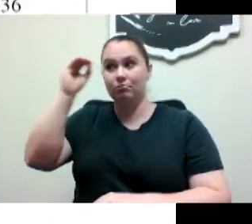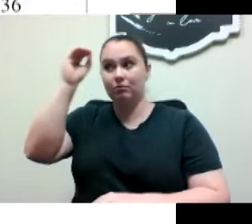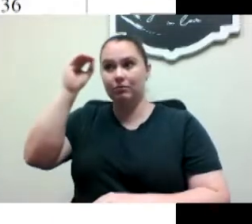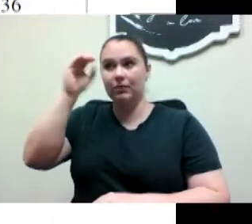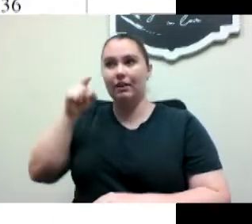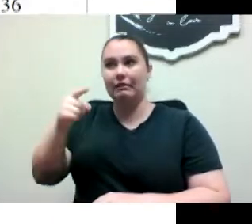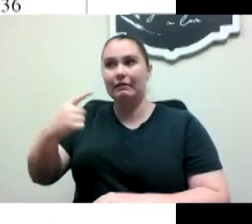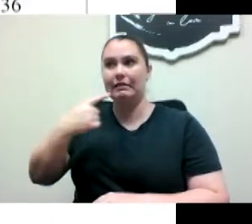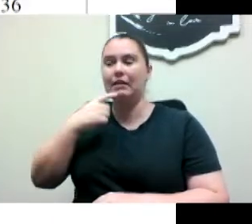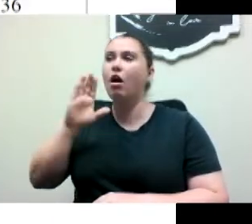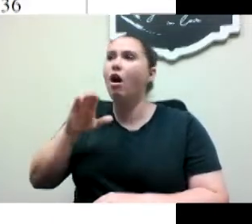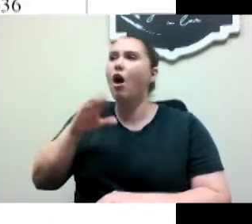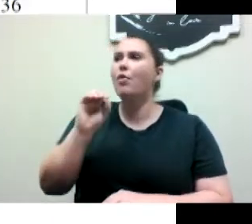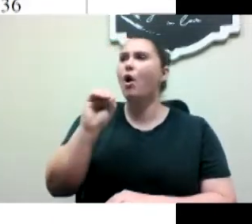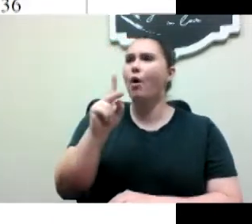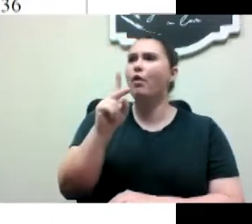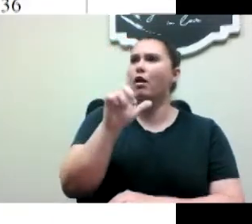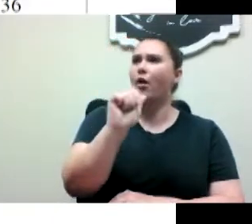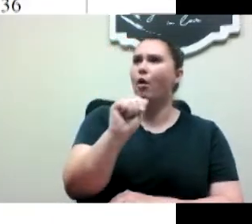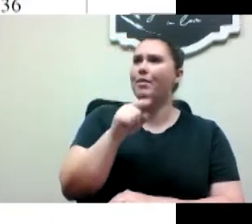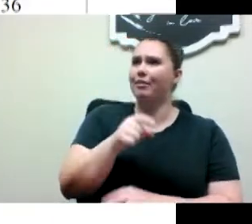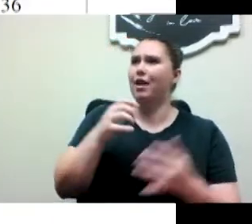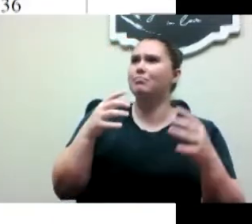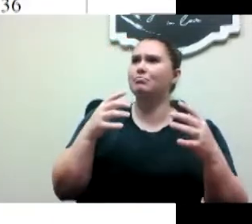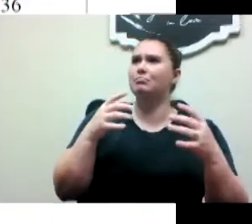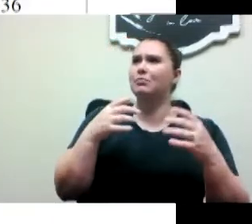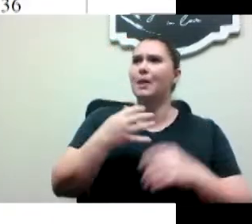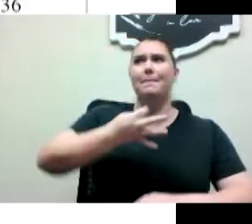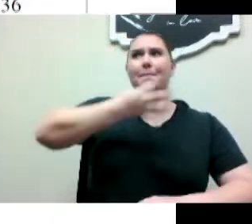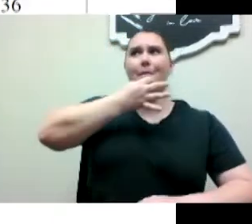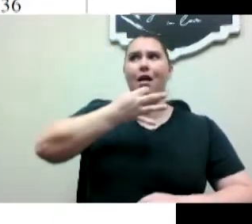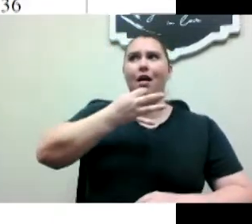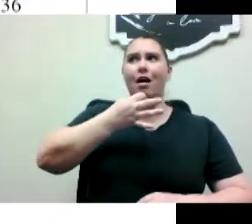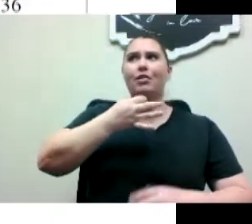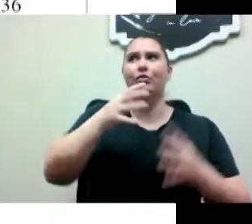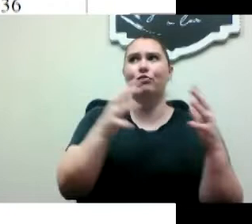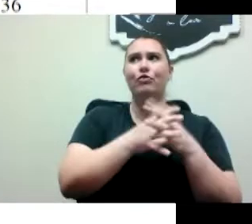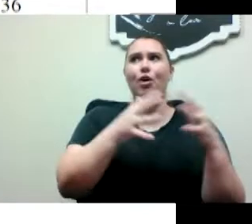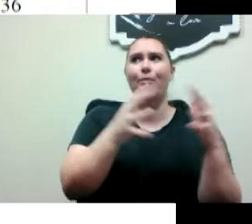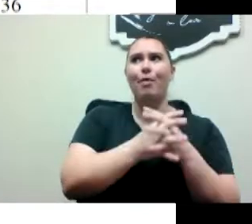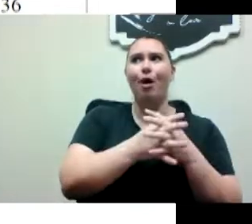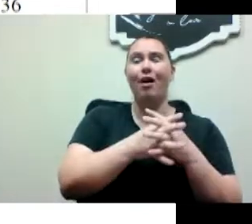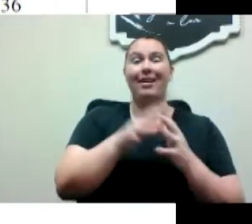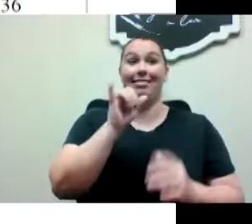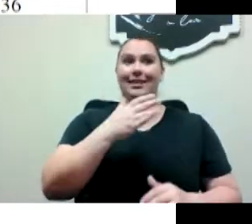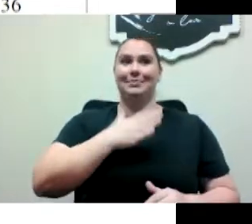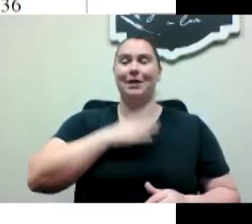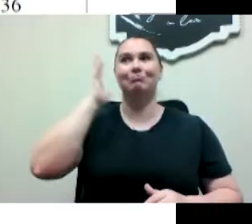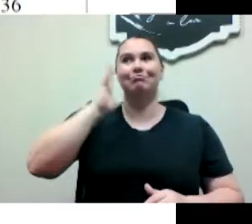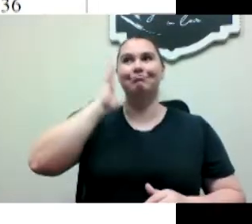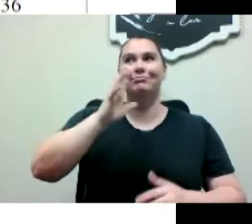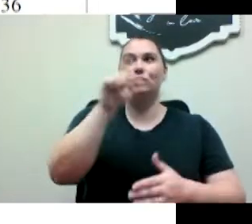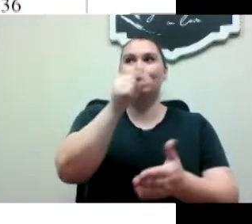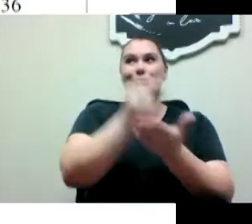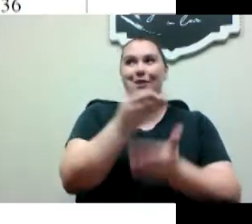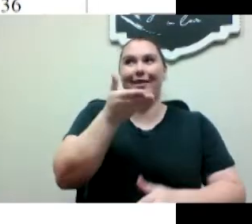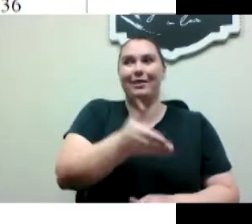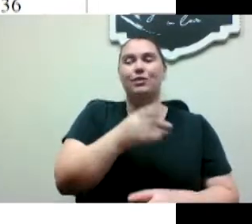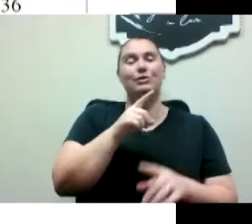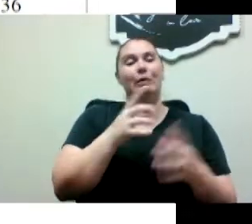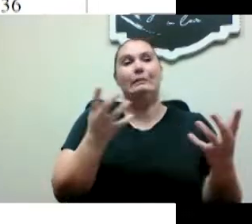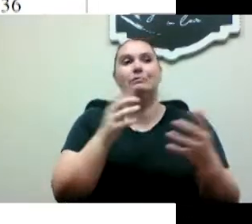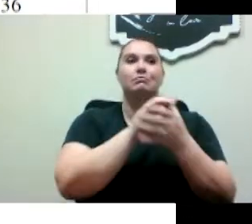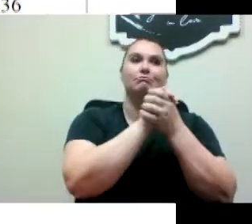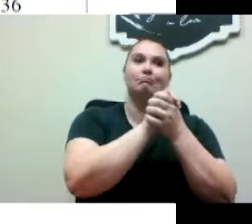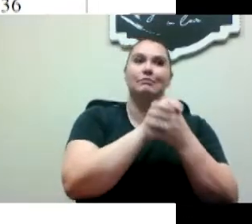year. And that's my alma mater, and they've established they cannot consistently play football. So congrats to my employer for 44